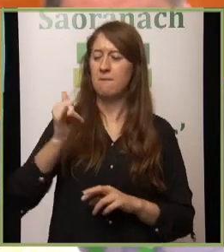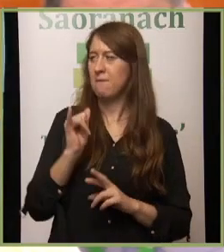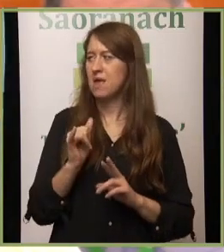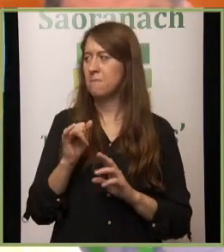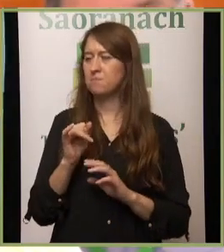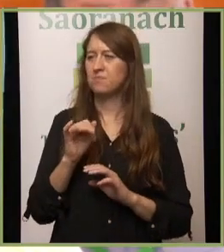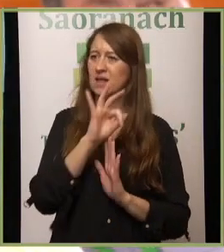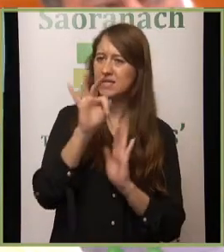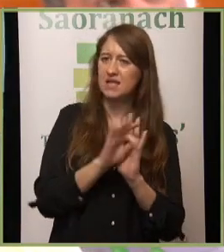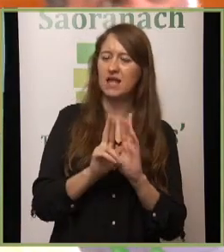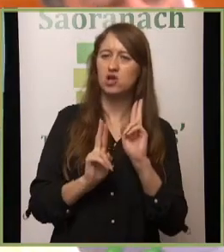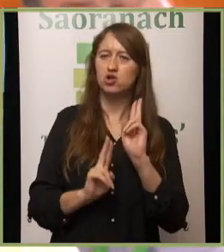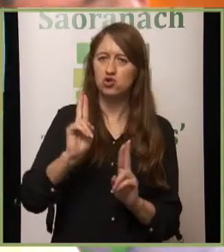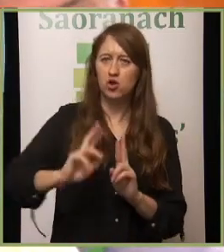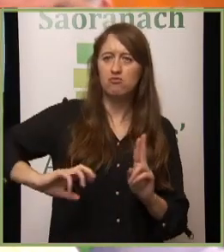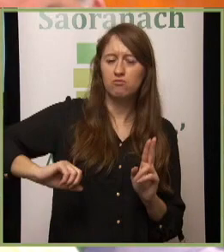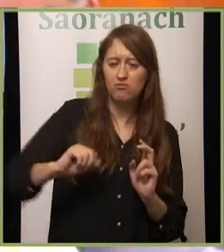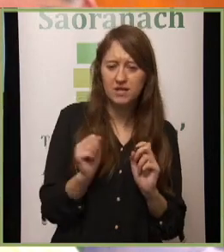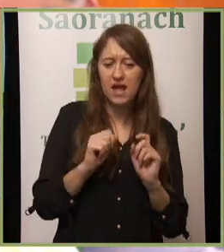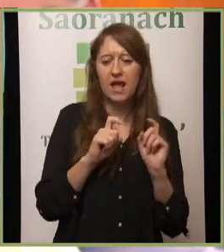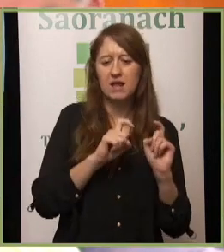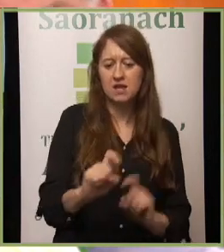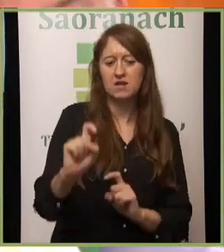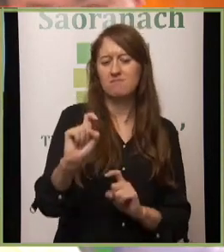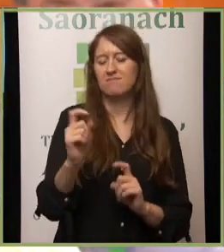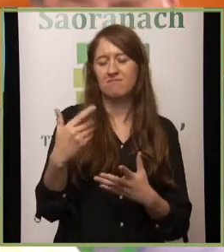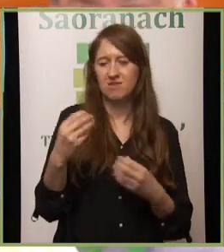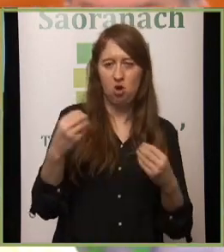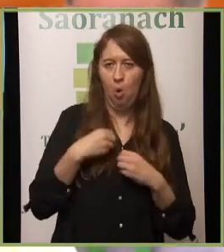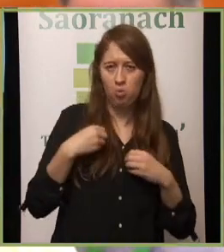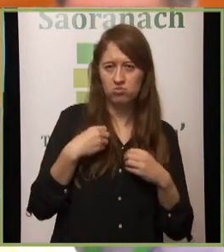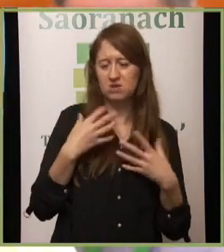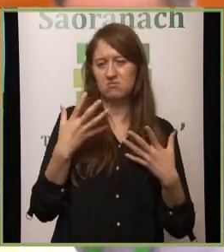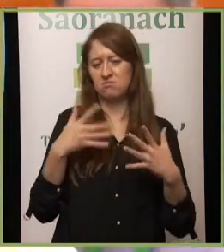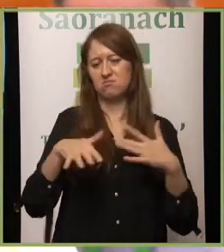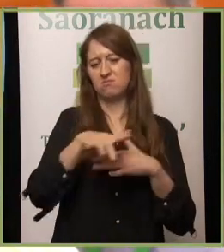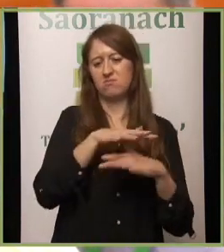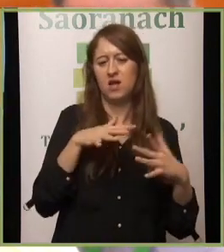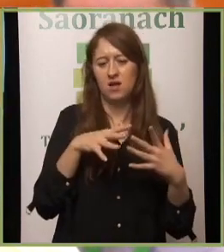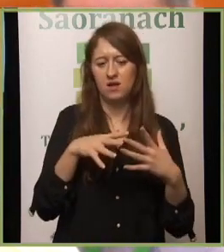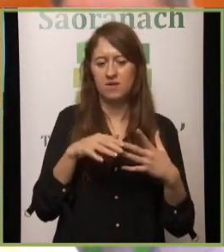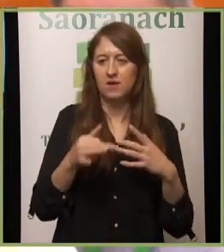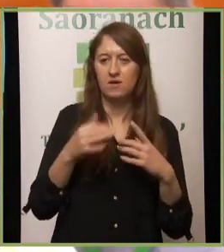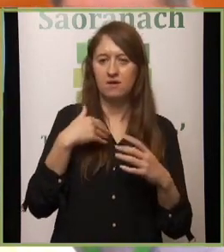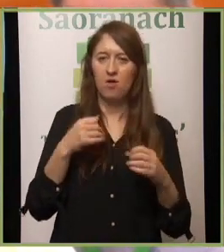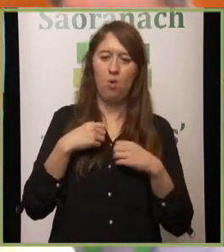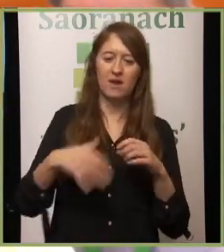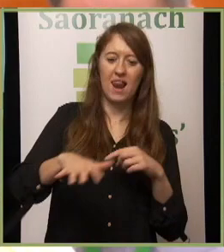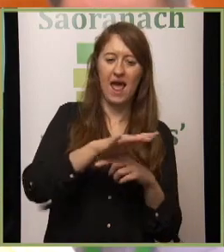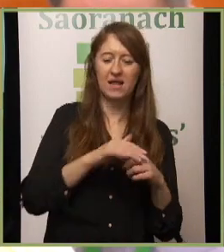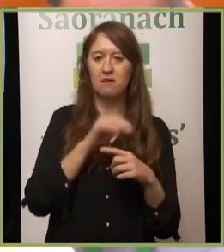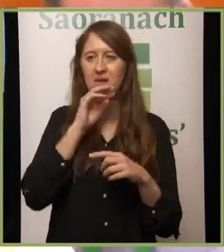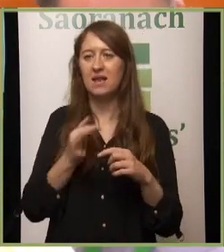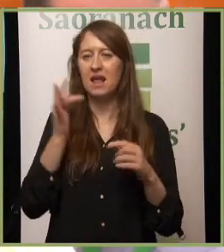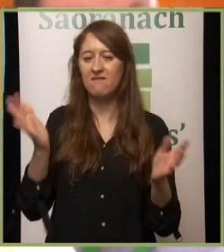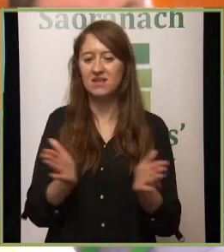proportion of ownership of the state of its lands, so that if there's a bit sold